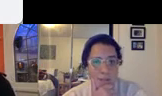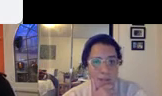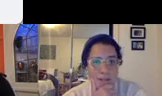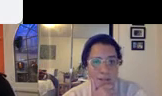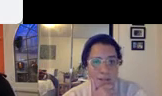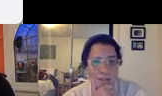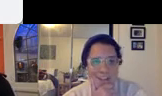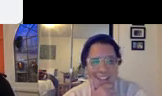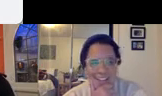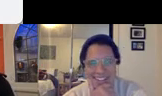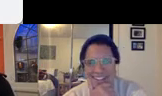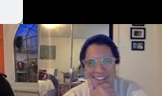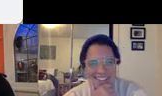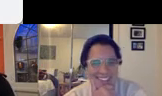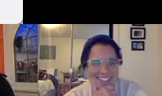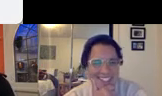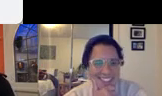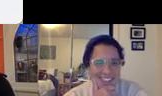I just said might have been confusing.